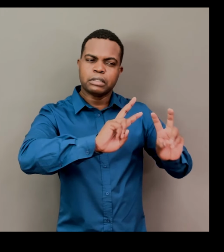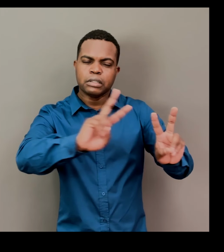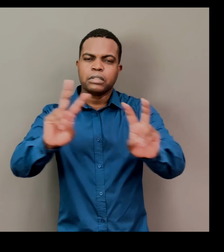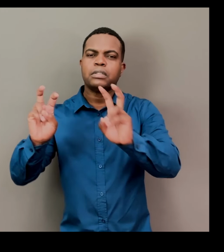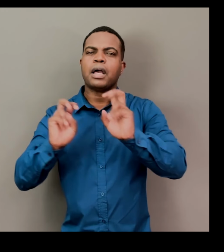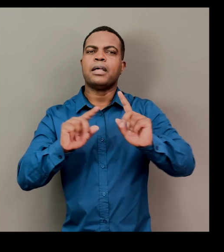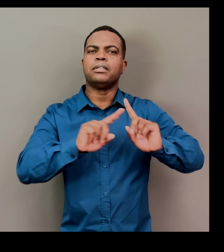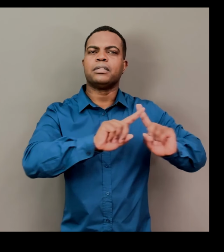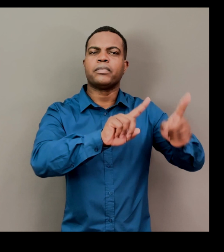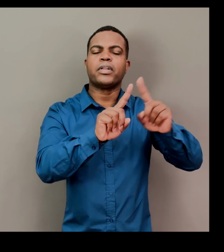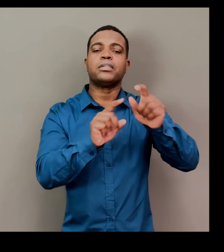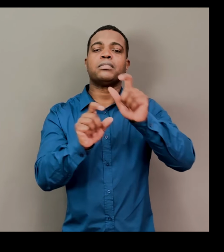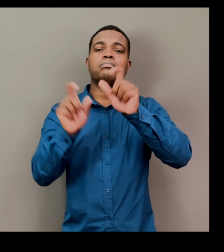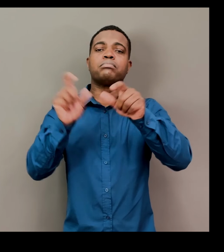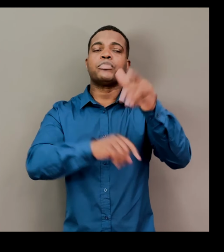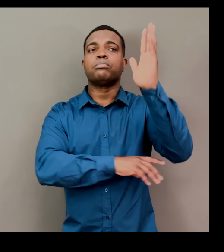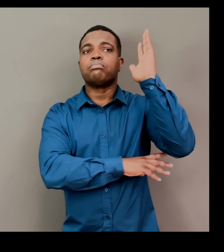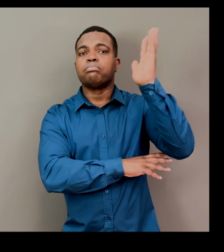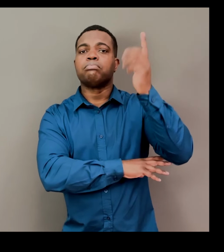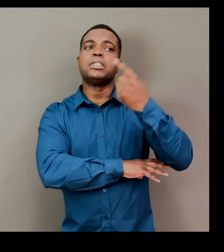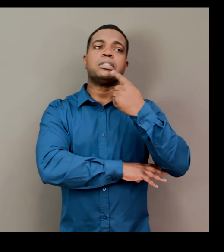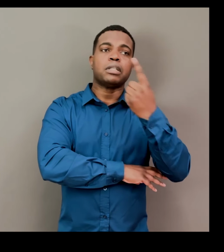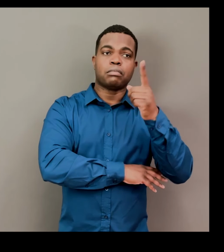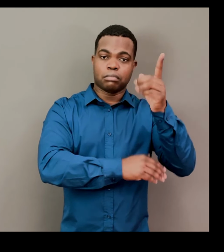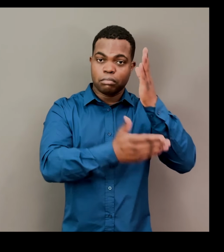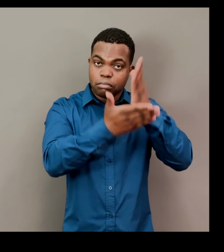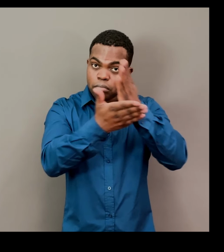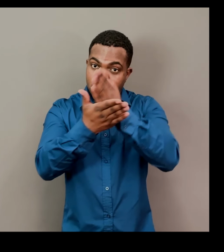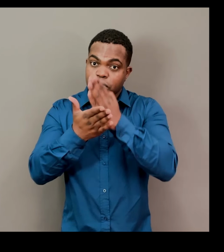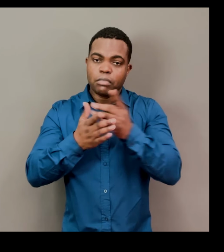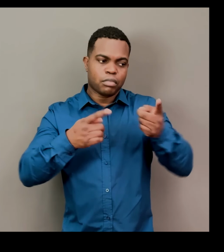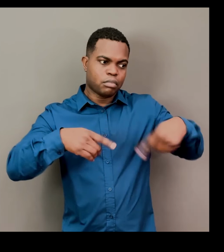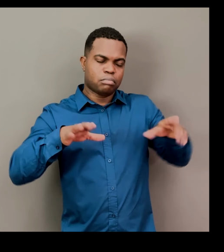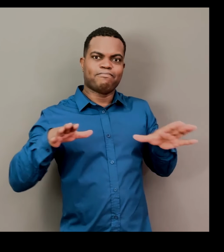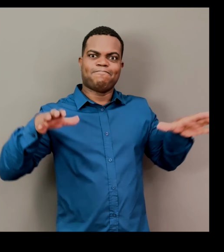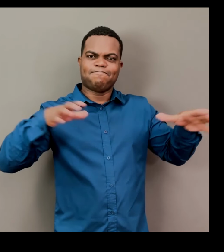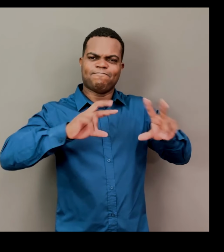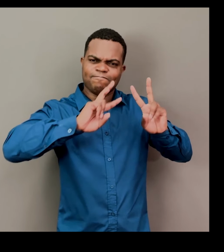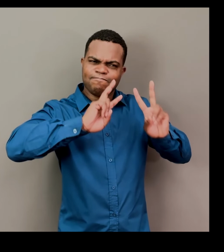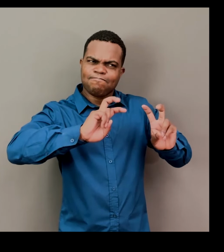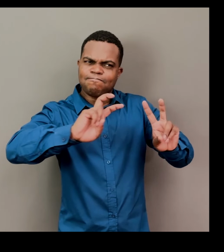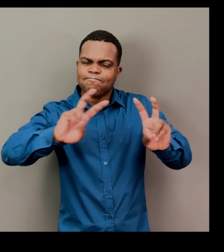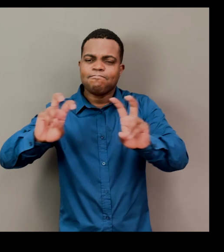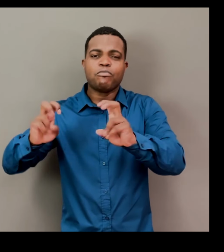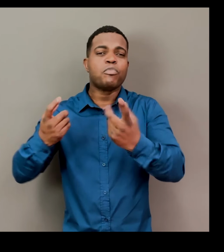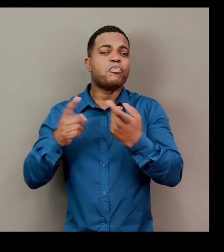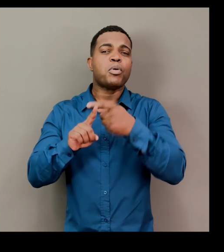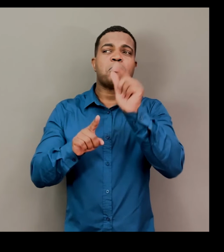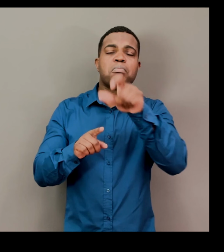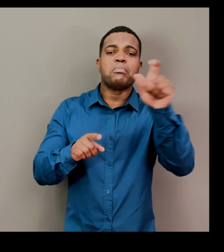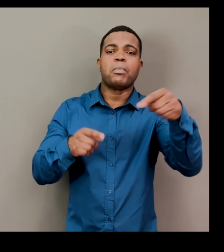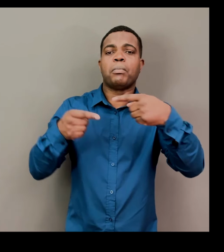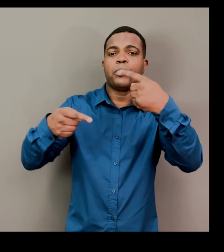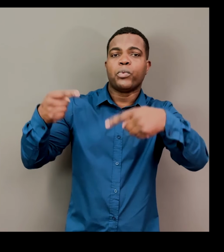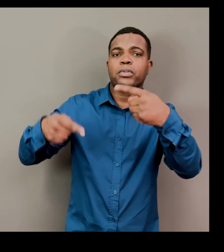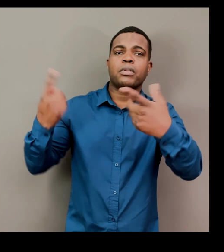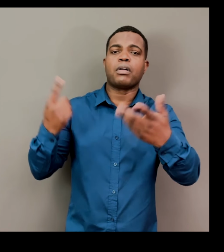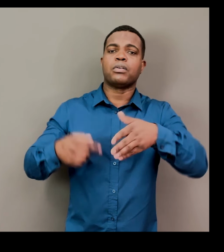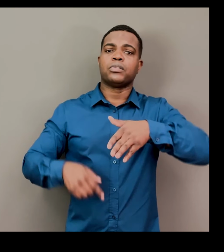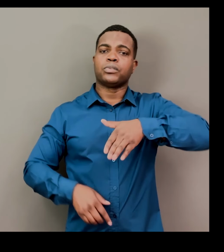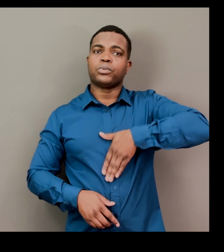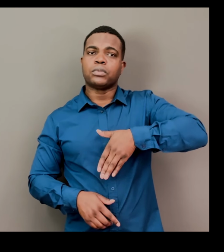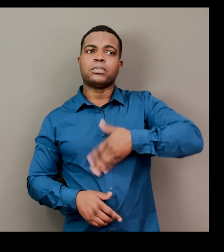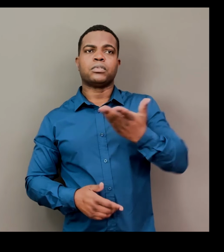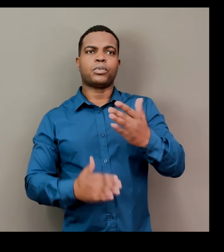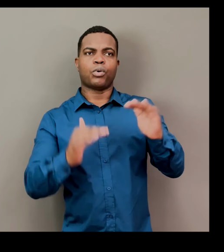that assess the accuracy of statements made by public officials, political parties, candidates,